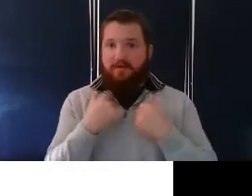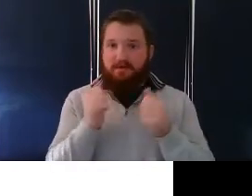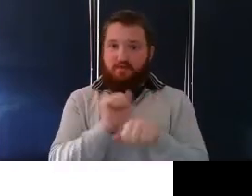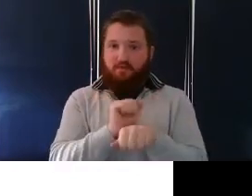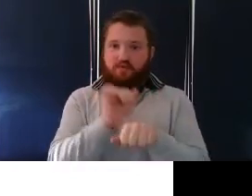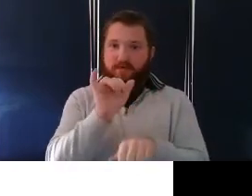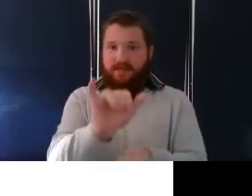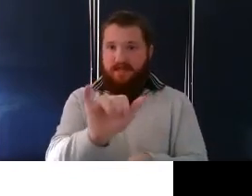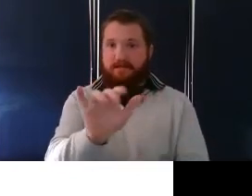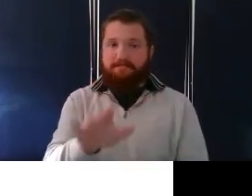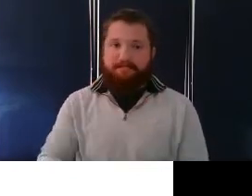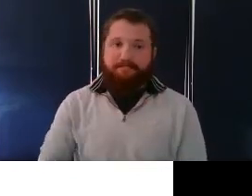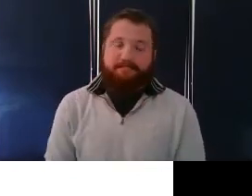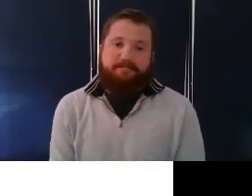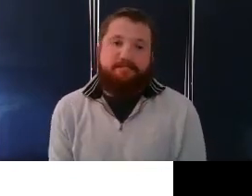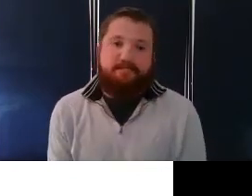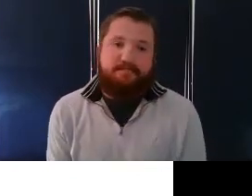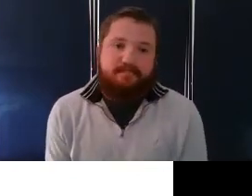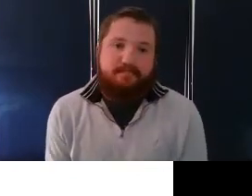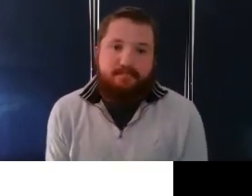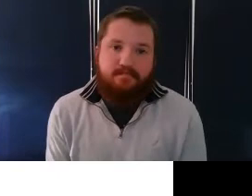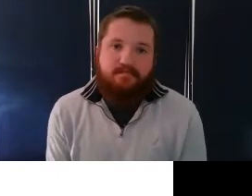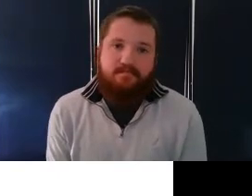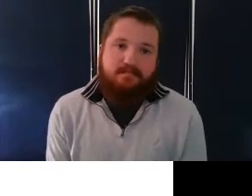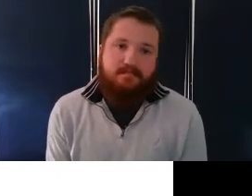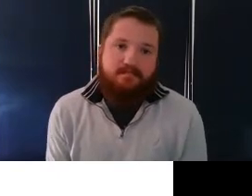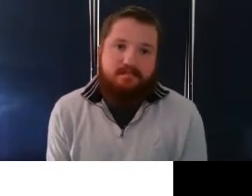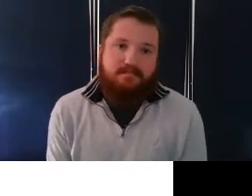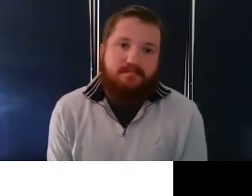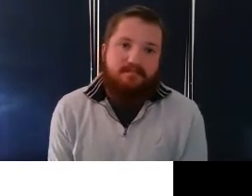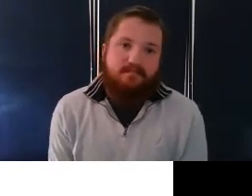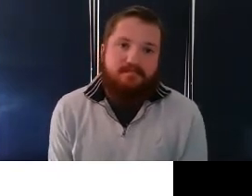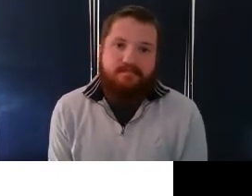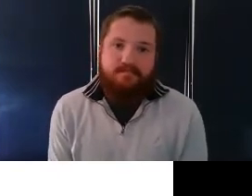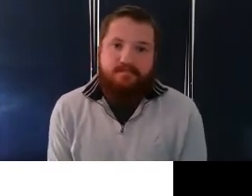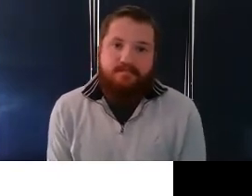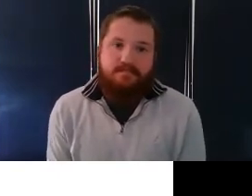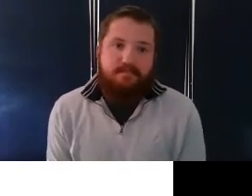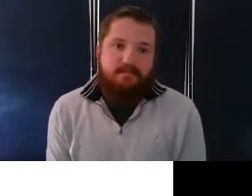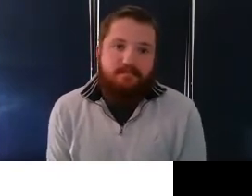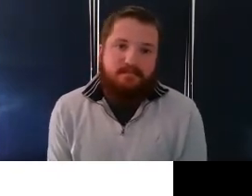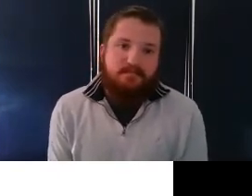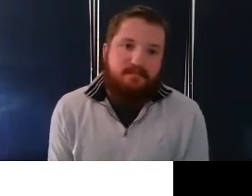So I'll now show a video of how we work with this system.